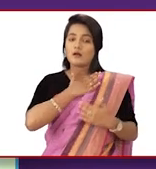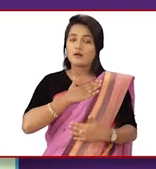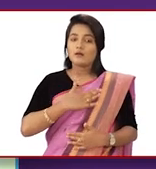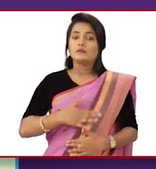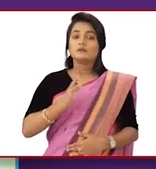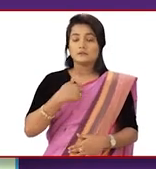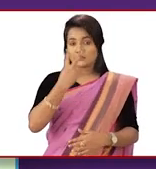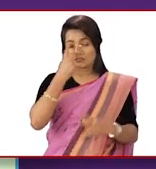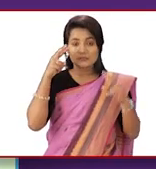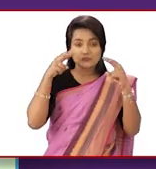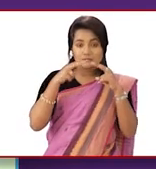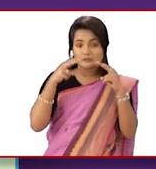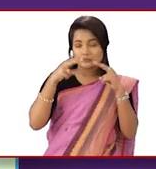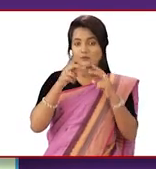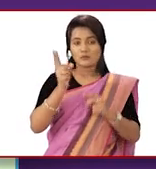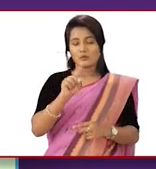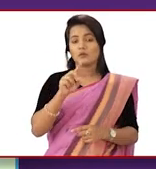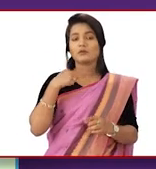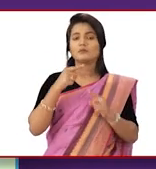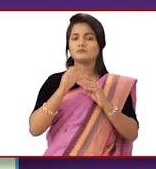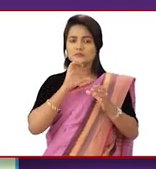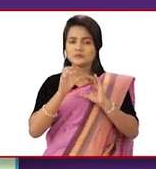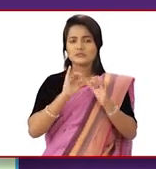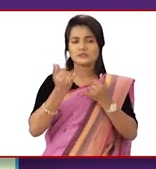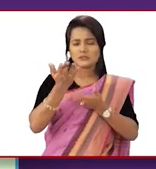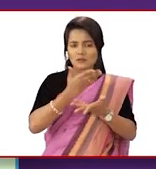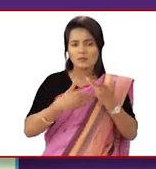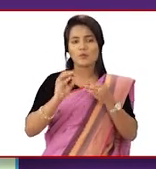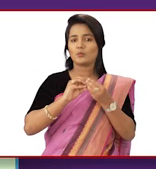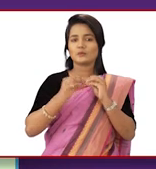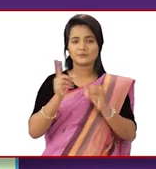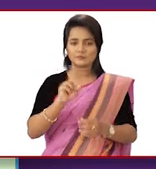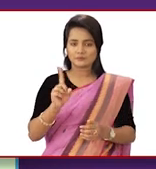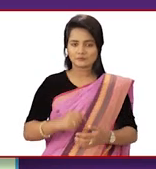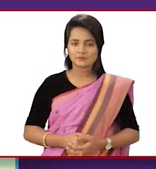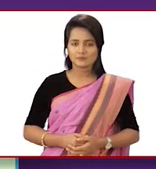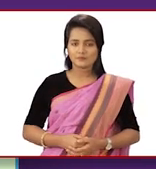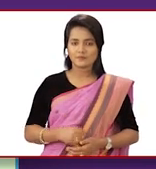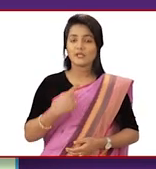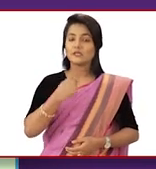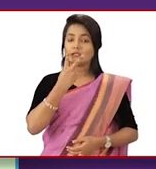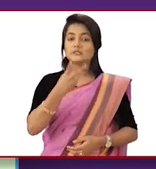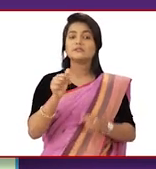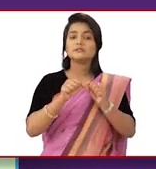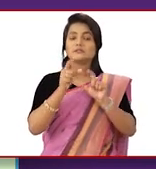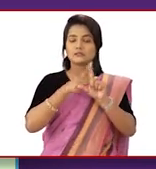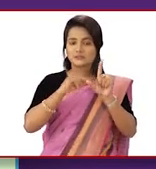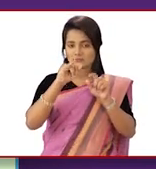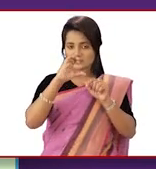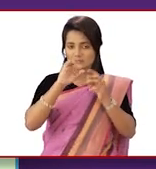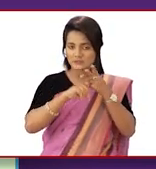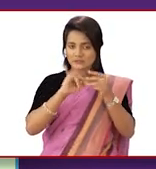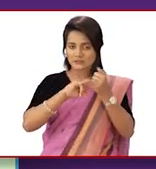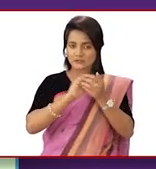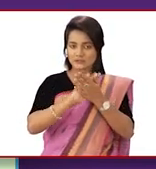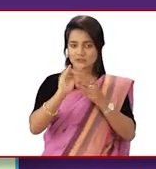only eye contact, but all sorts of communications were not a problem. So I would say allyship works both ways,